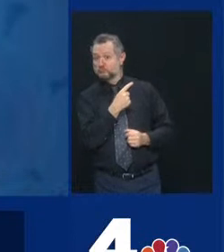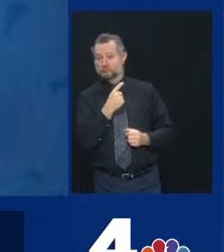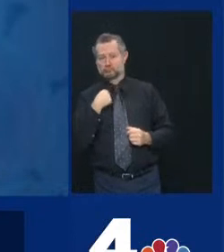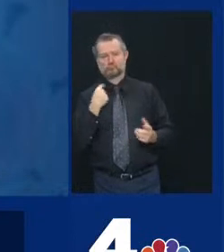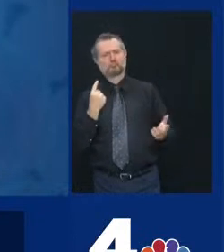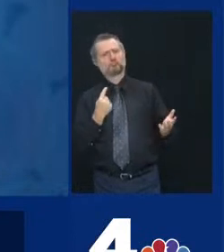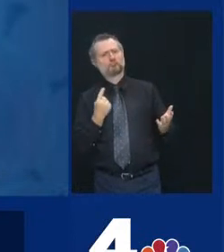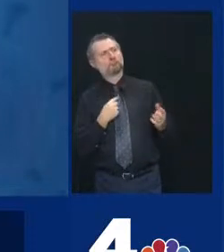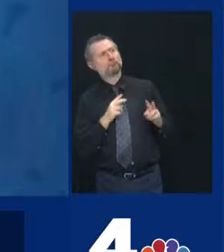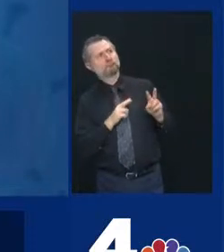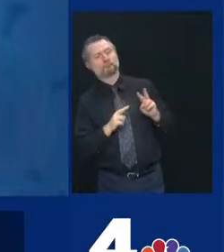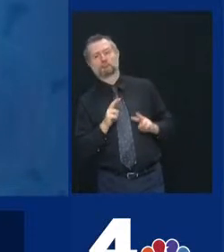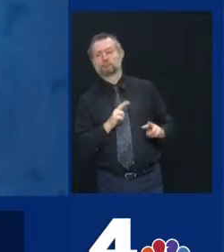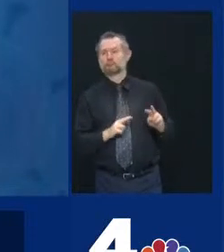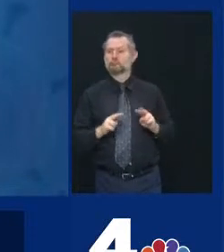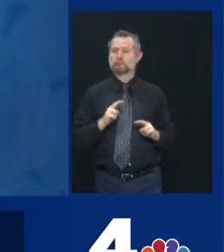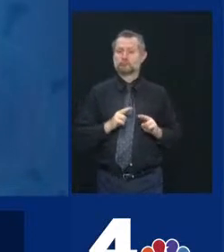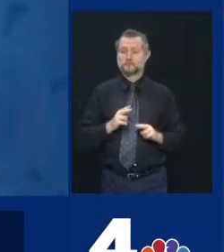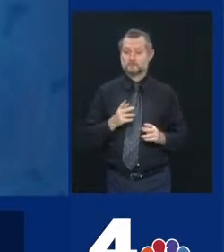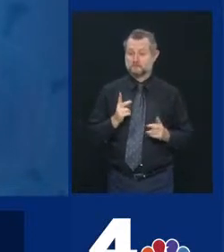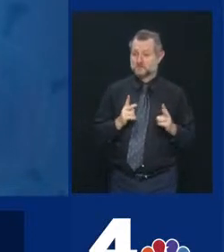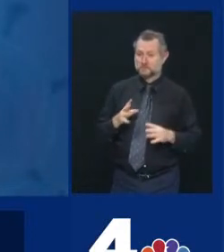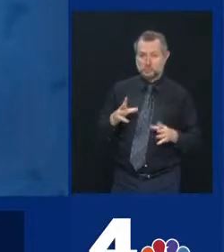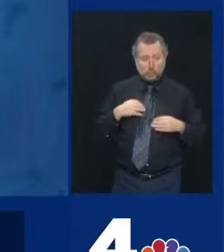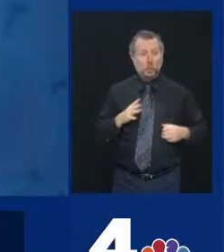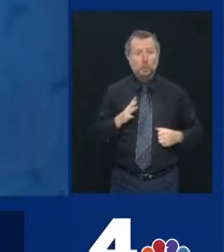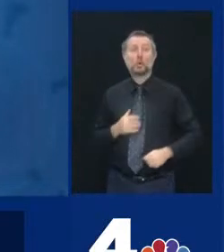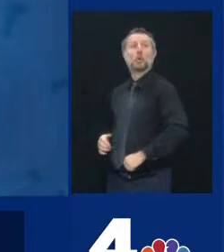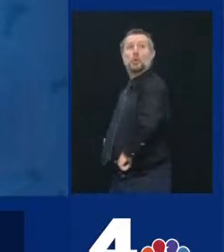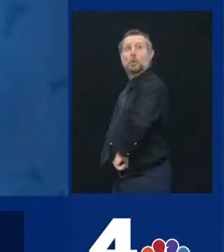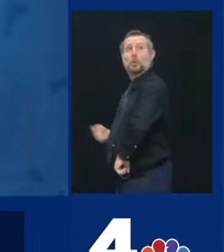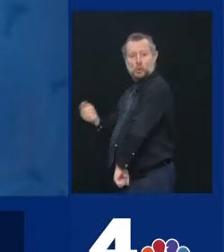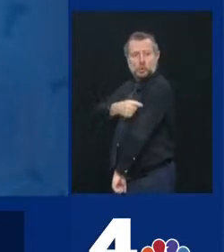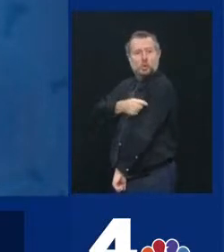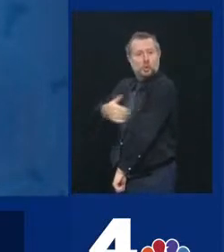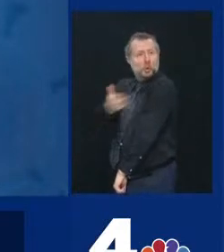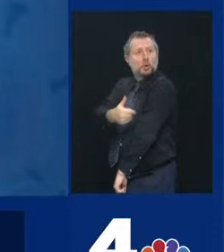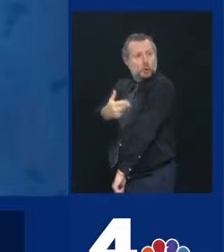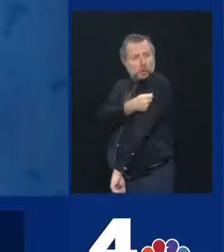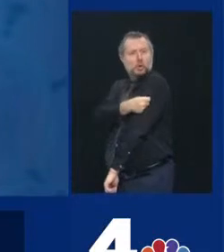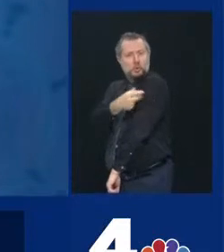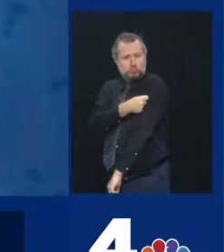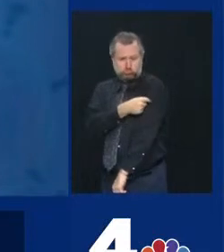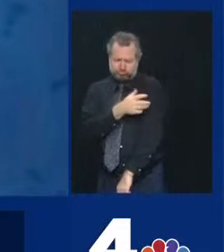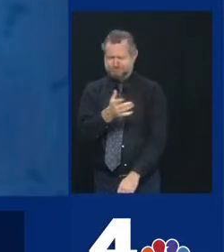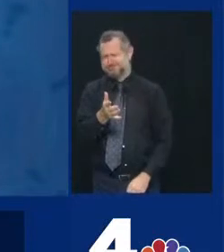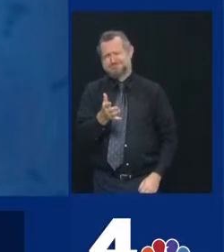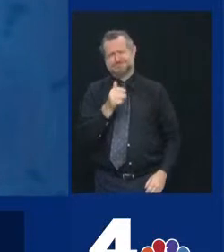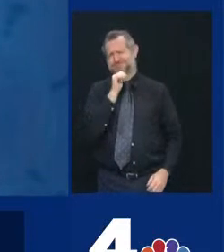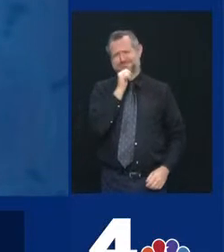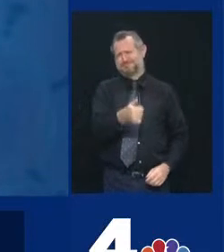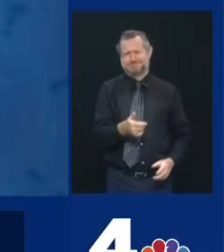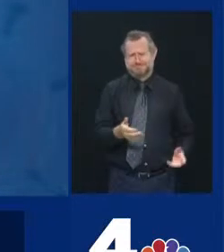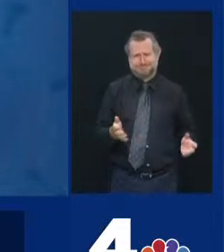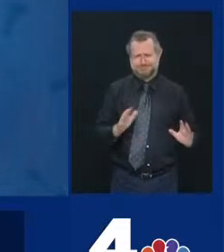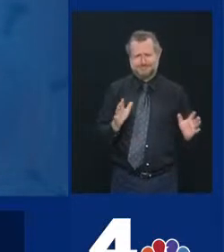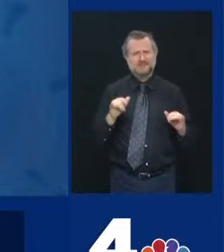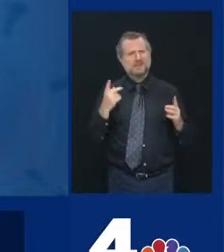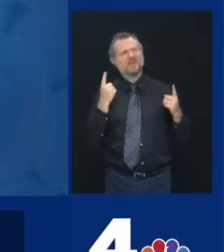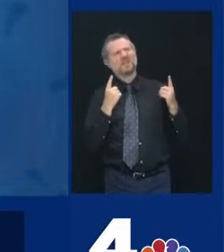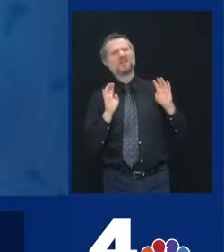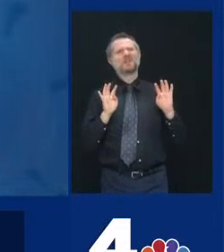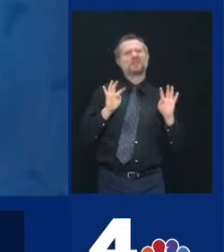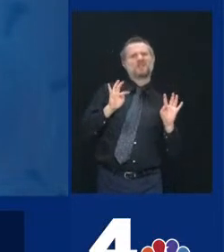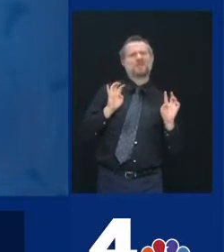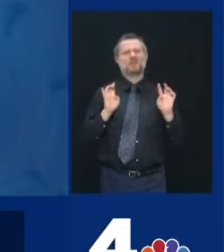before people let you put a needle in their arm and inject something, there are going to be serious questions. And then